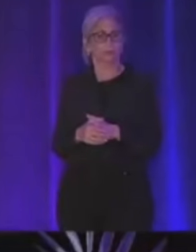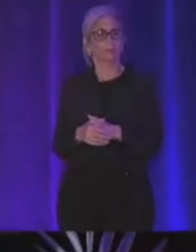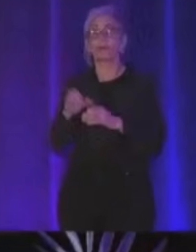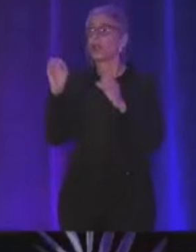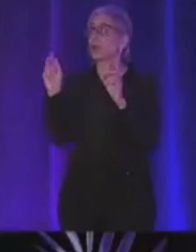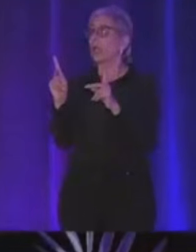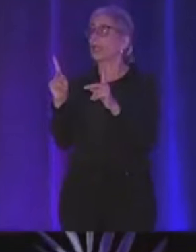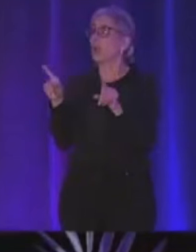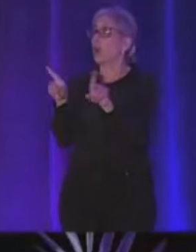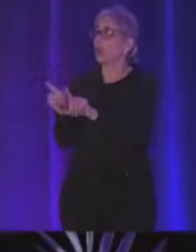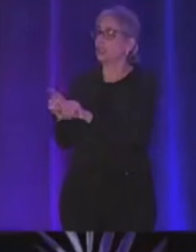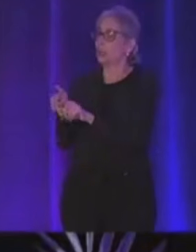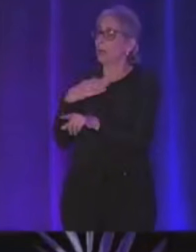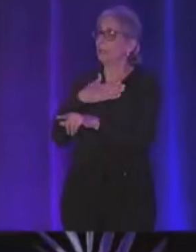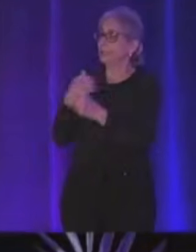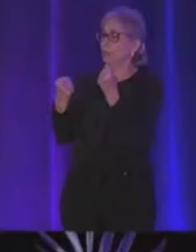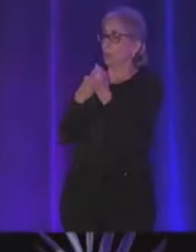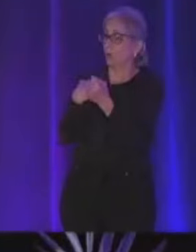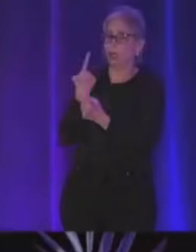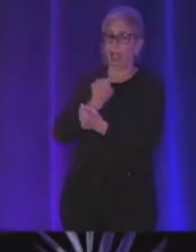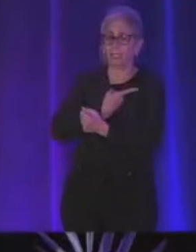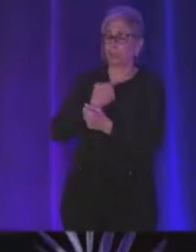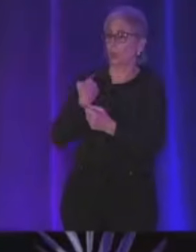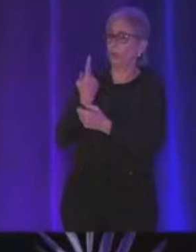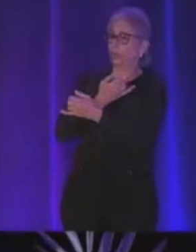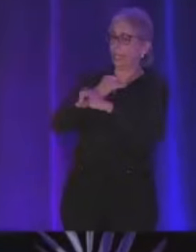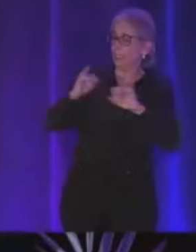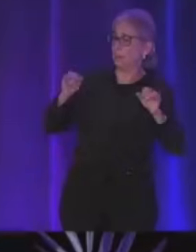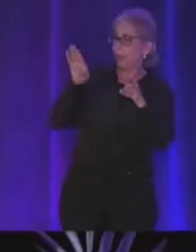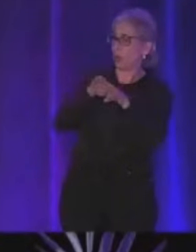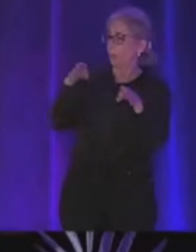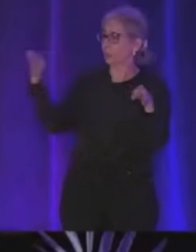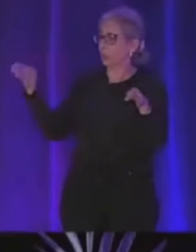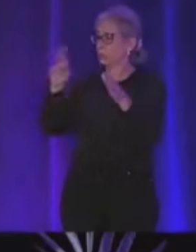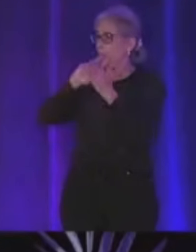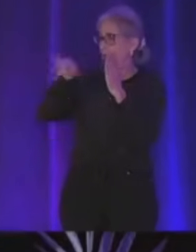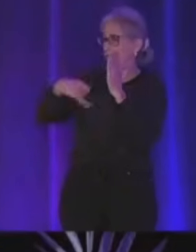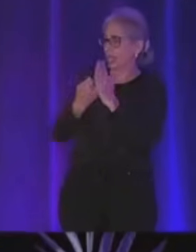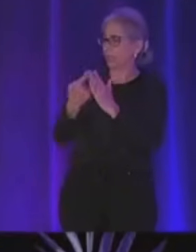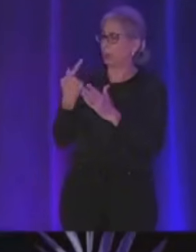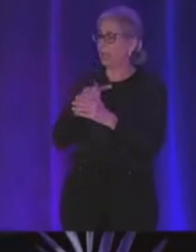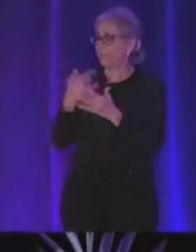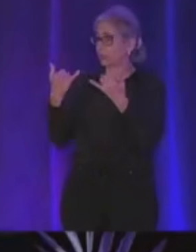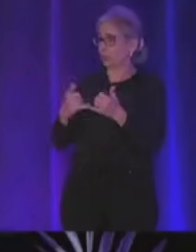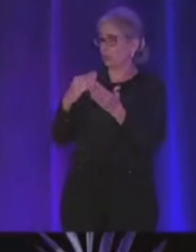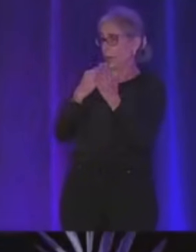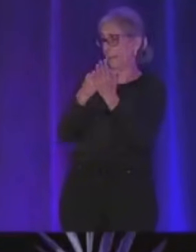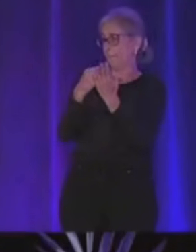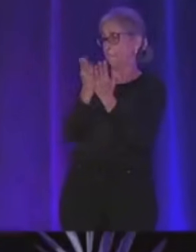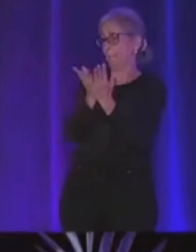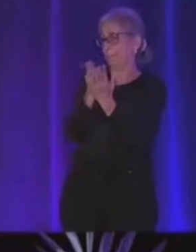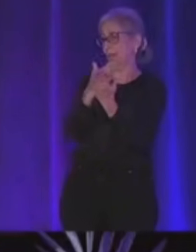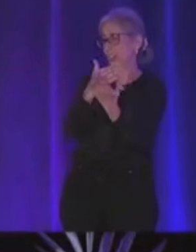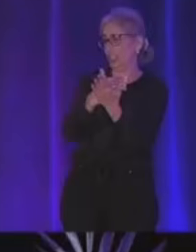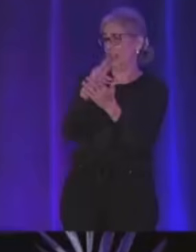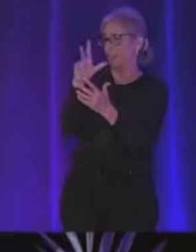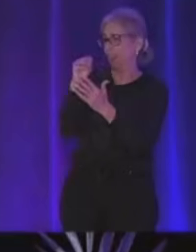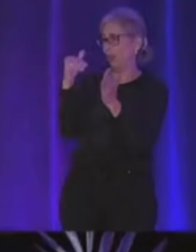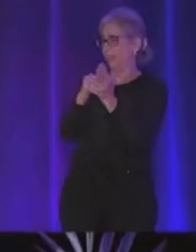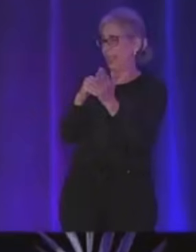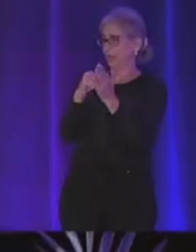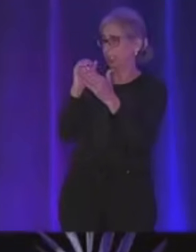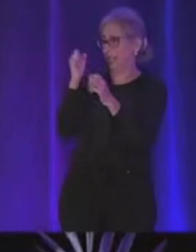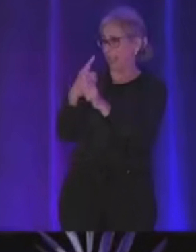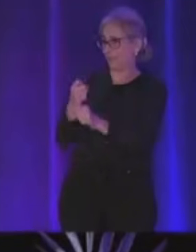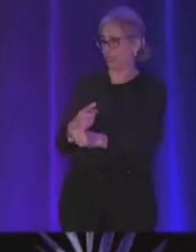Okay, also, please support us because we are an independent open source project and we have a current budget of about $30,000 each year, which is split across like